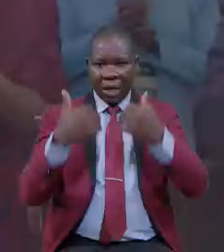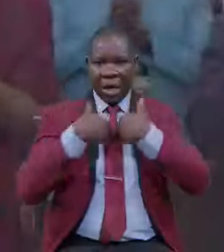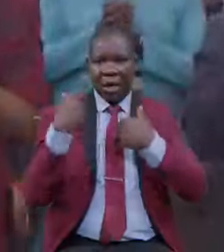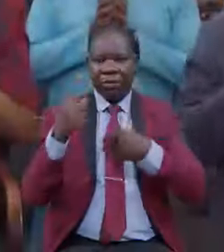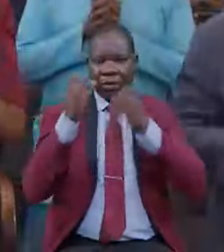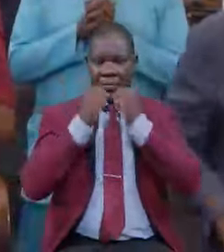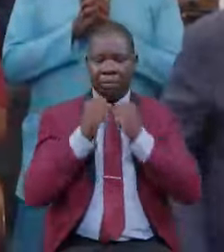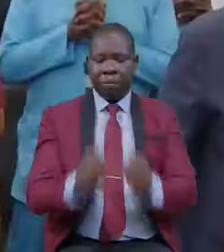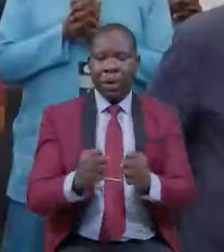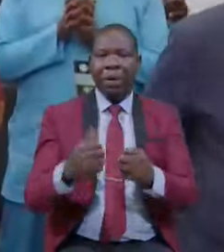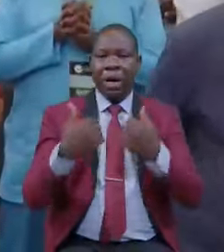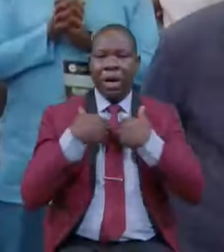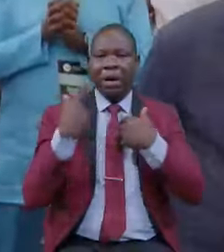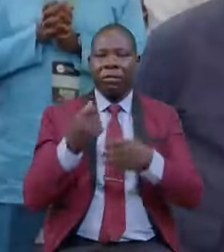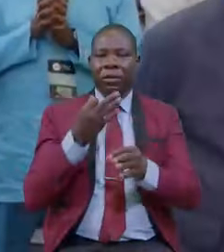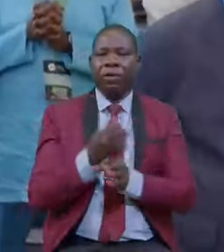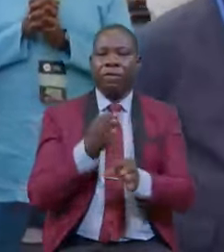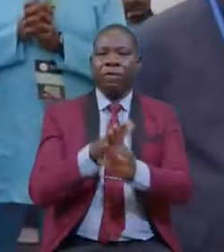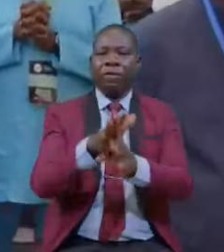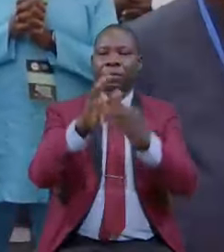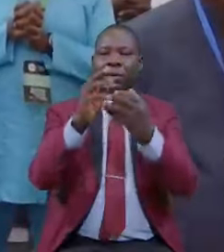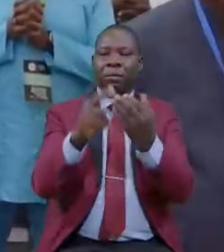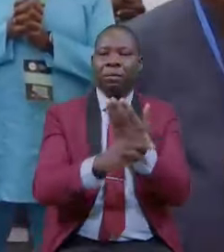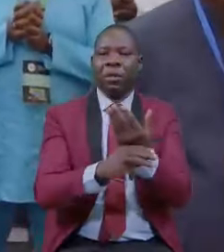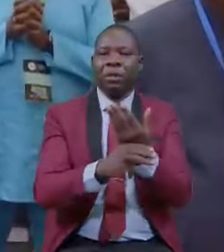the fulfillment.